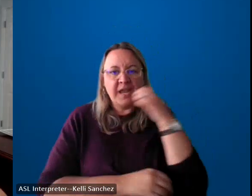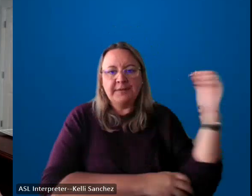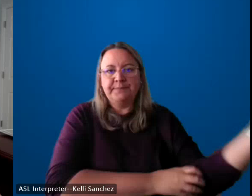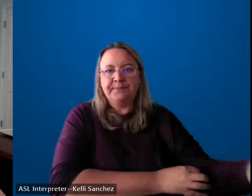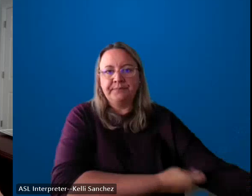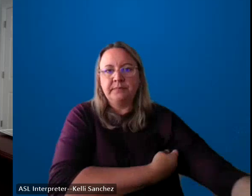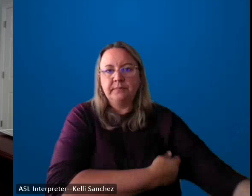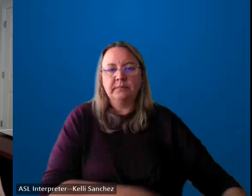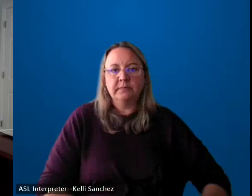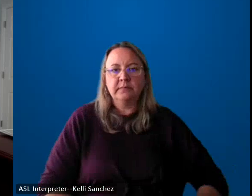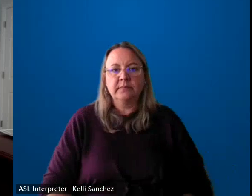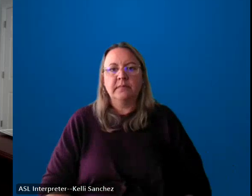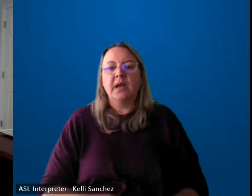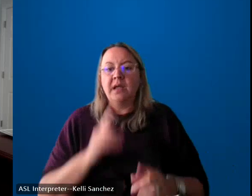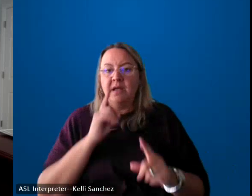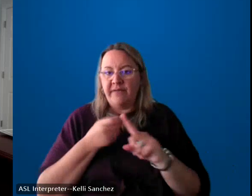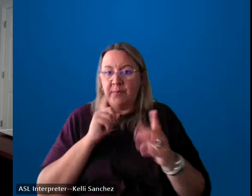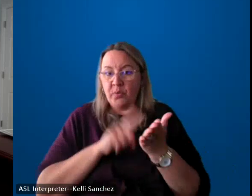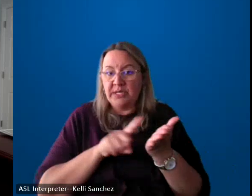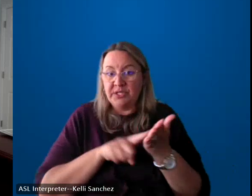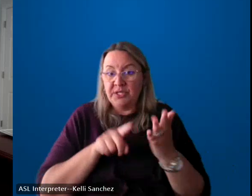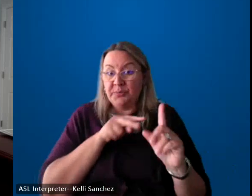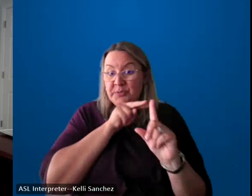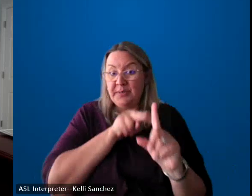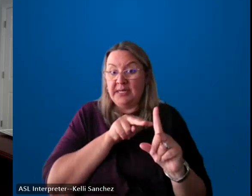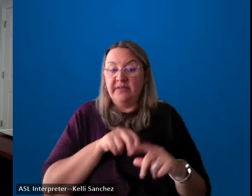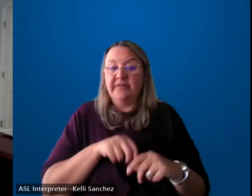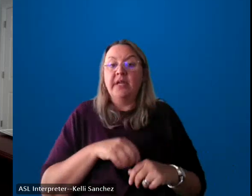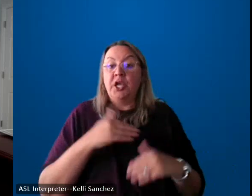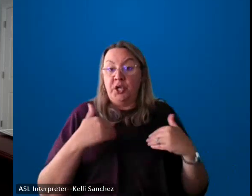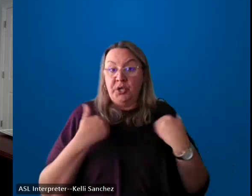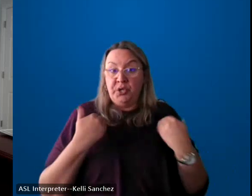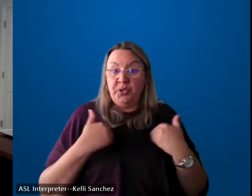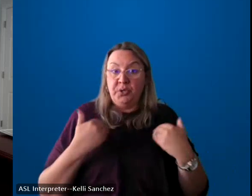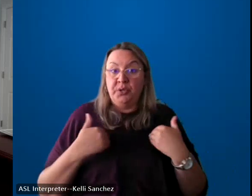So from a research perspective, right? Like youth and adults,